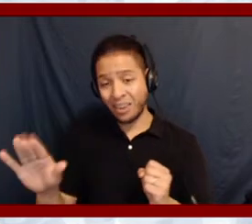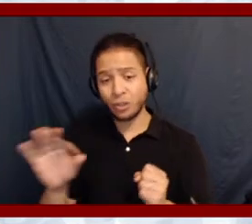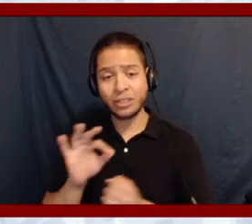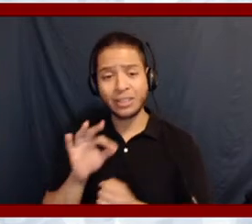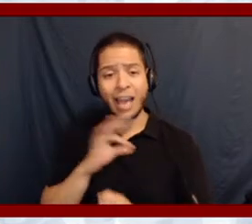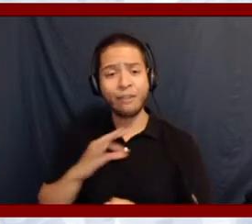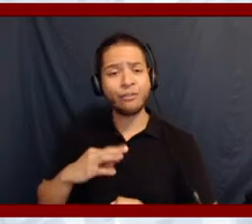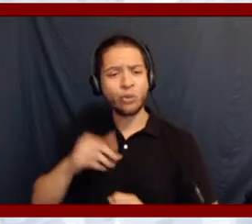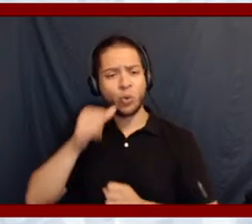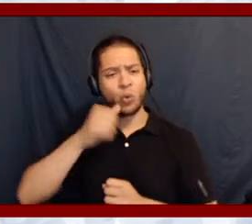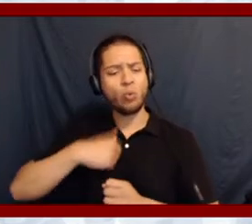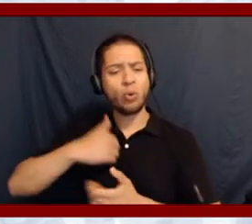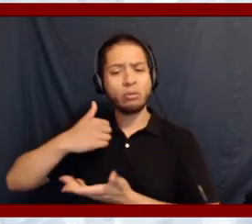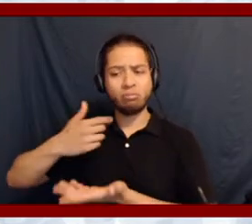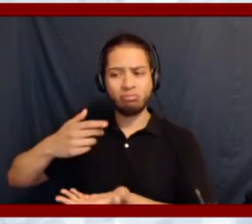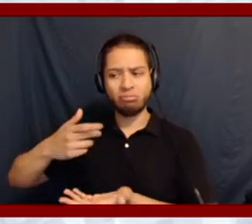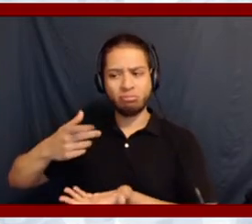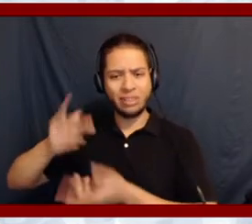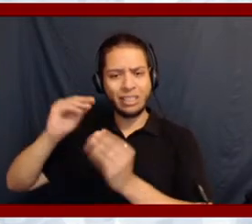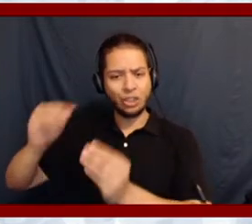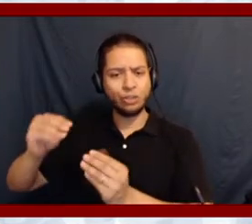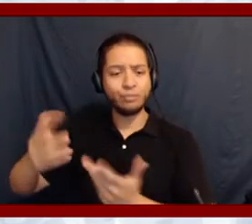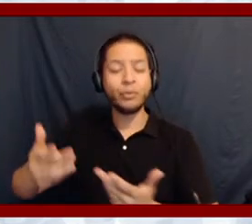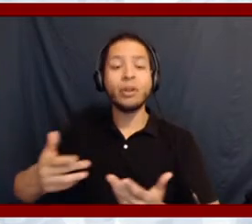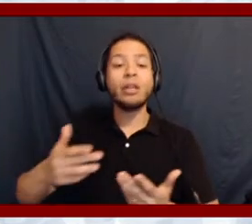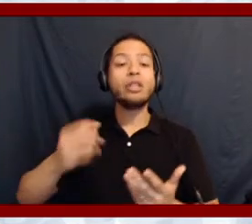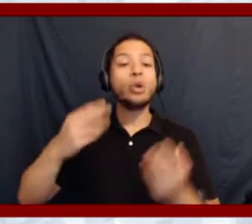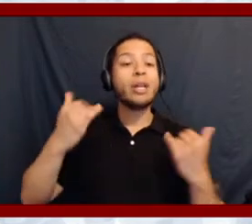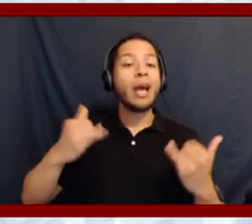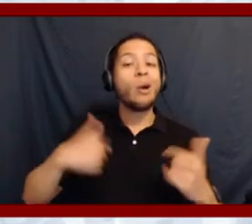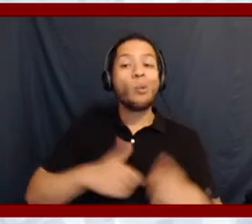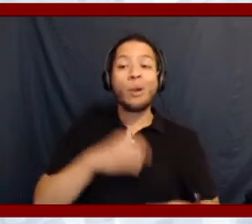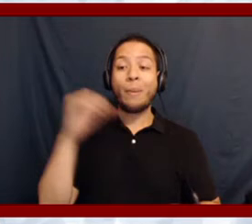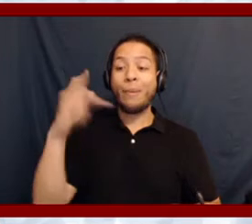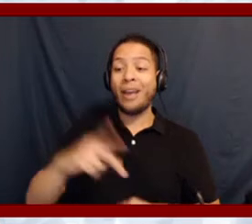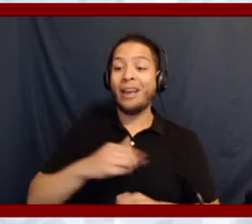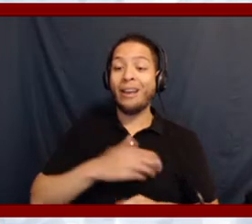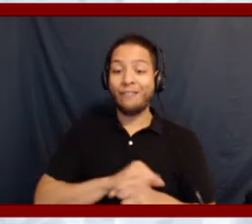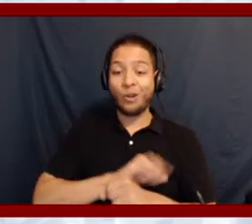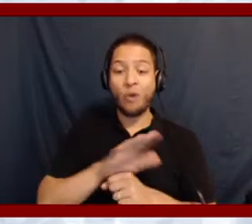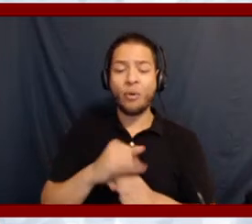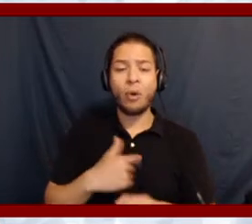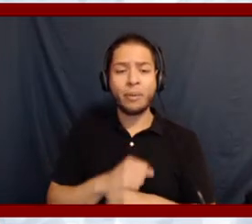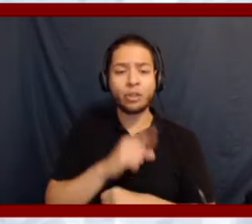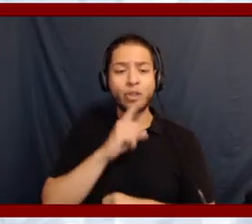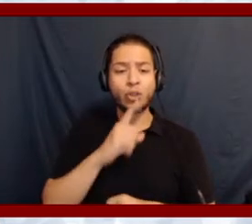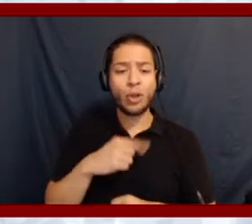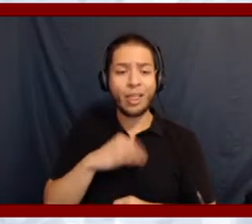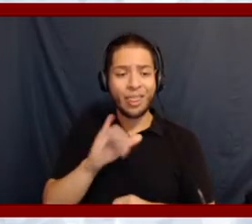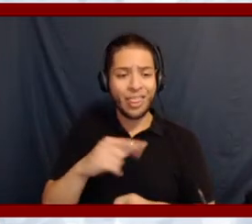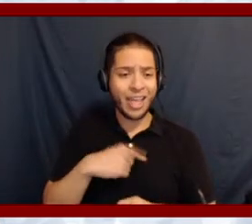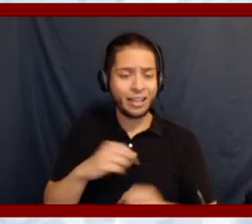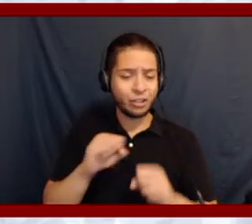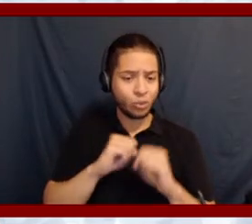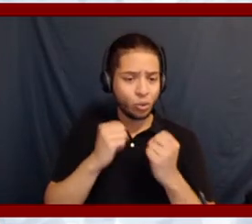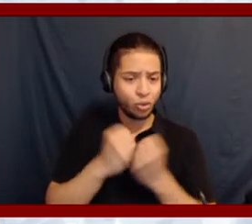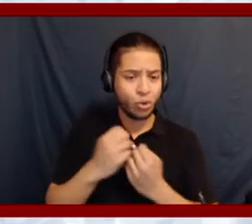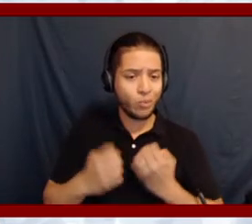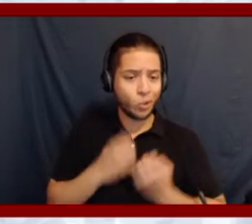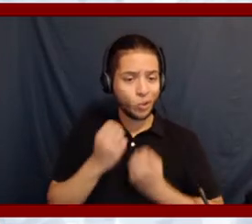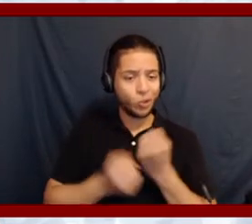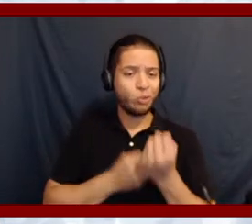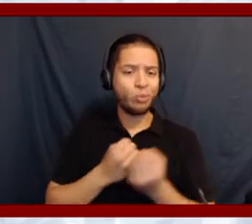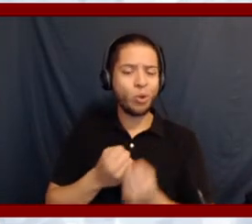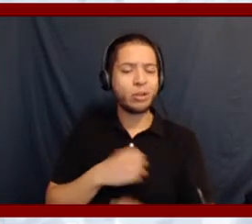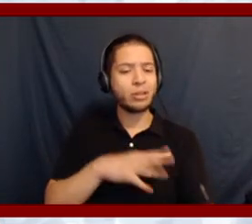we really are bold about making sure that social and emotional support for our students is part of the plan, and that